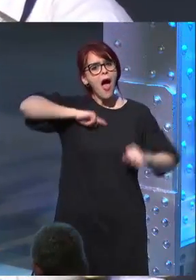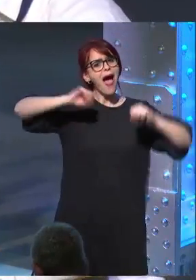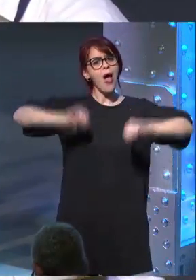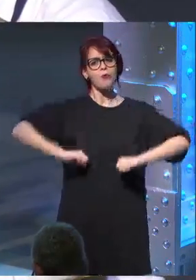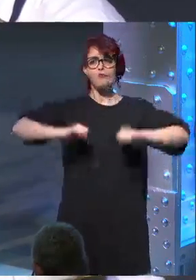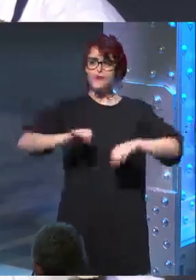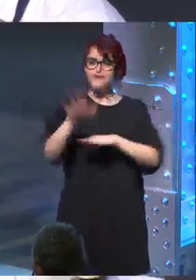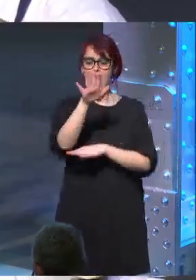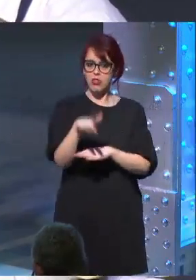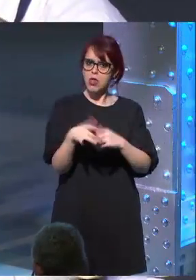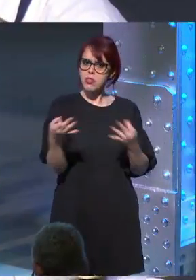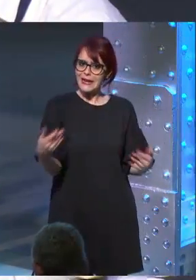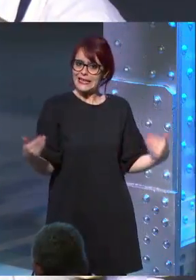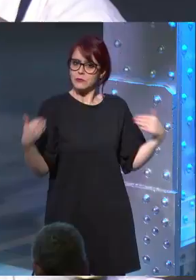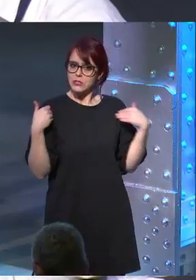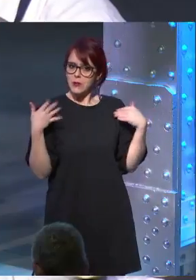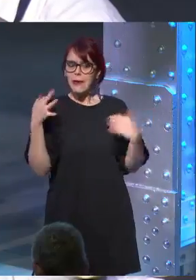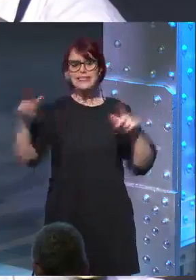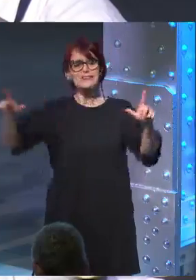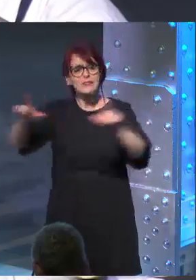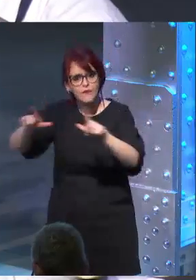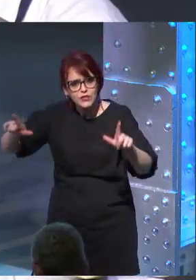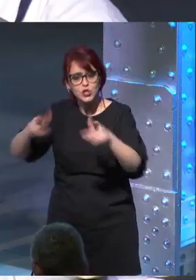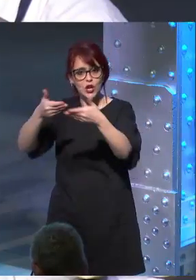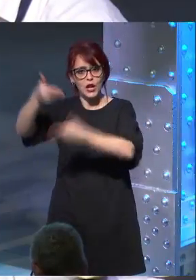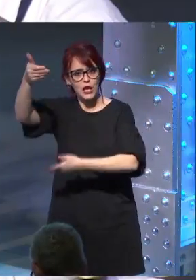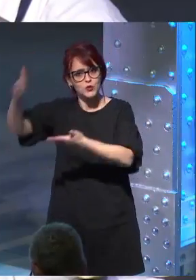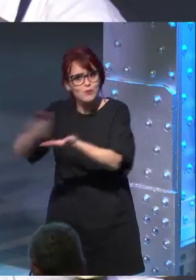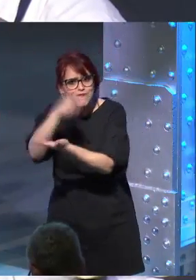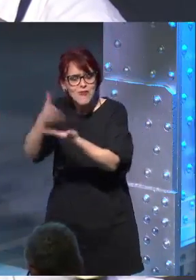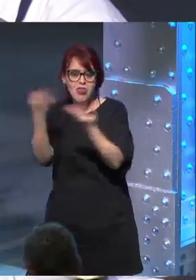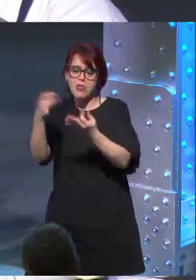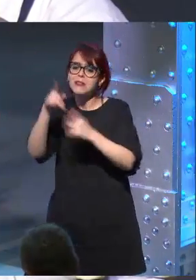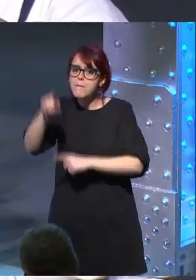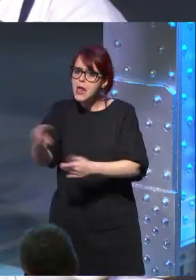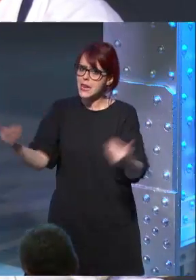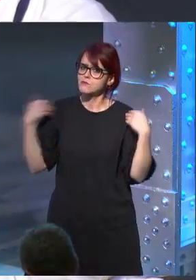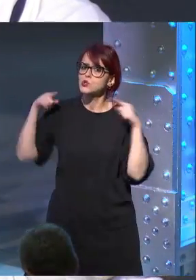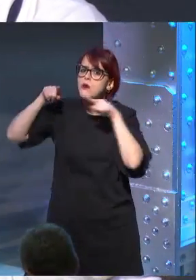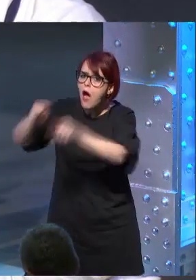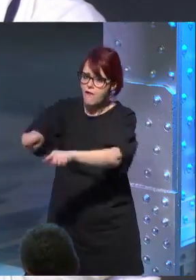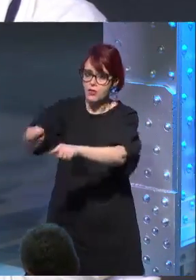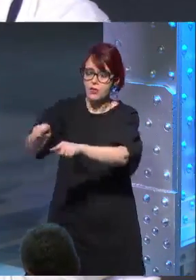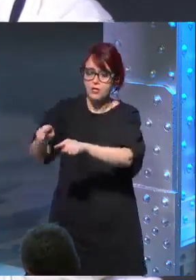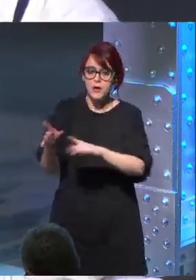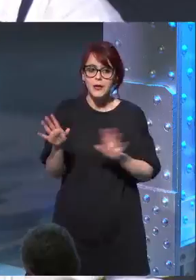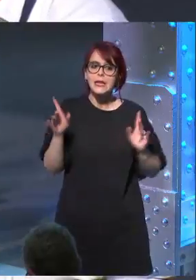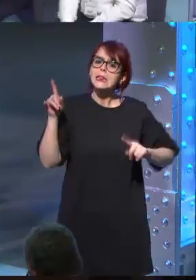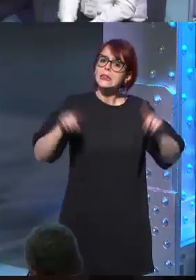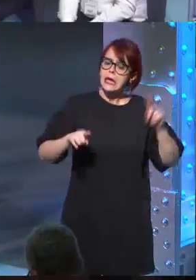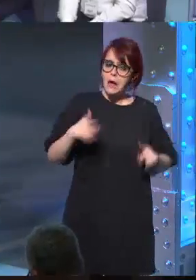normal way. And I think that as adults have a certain responsibility, and the mass media have a great